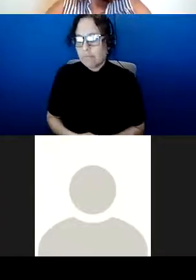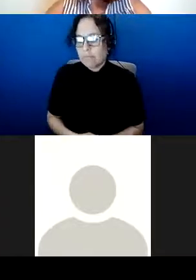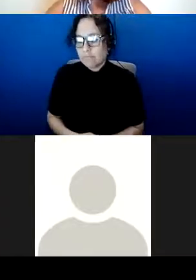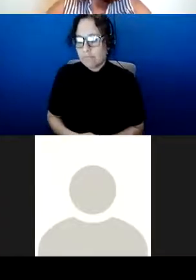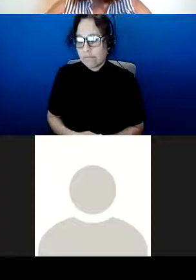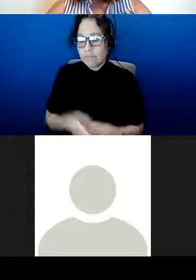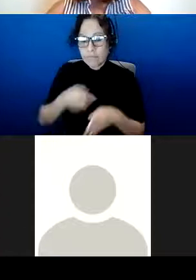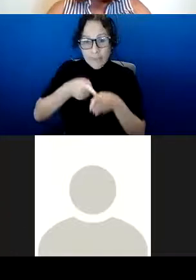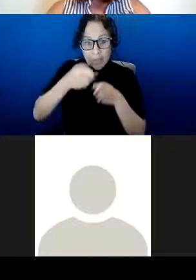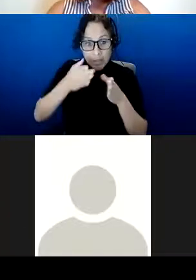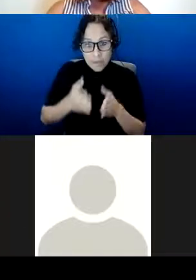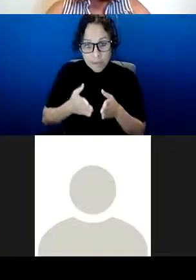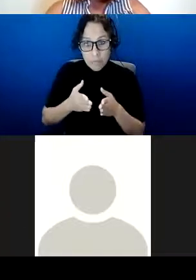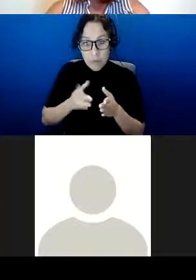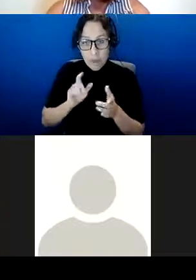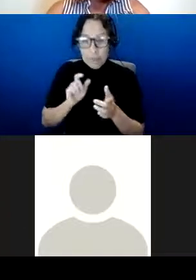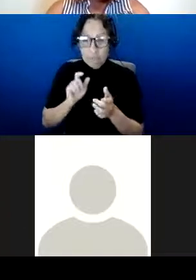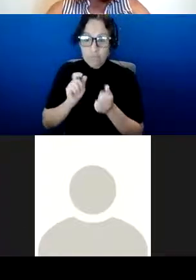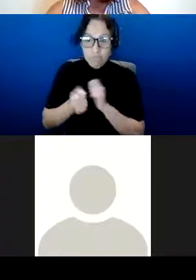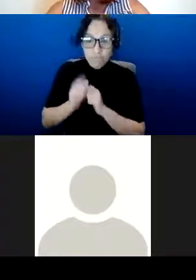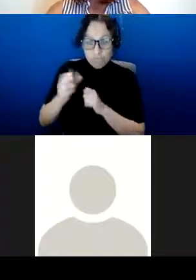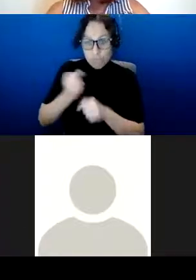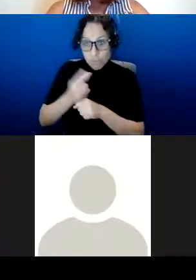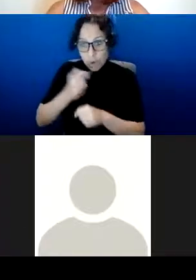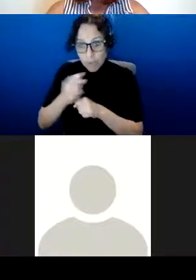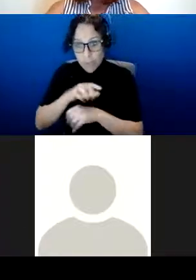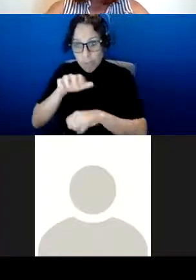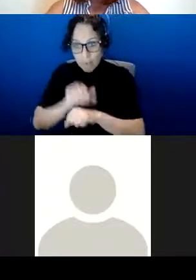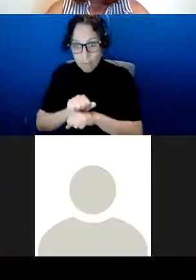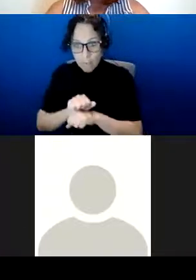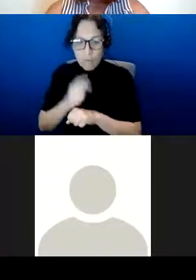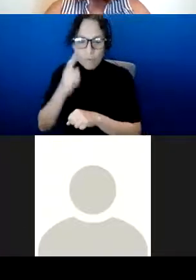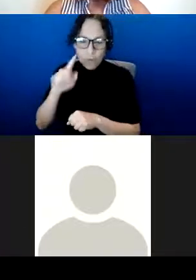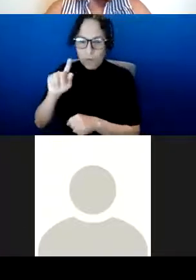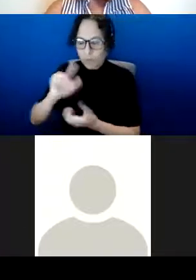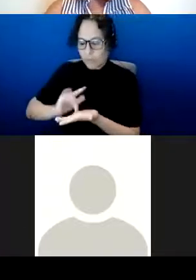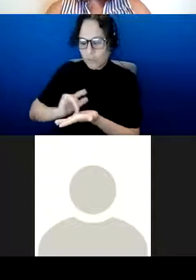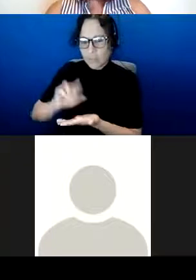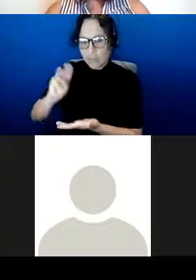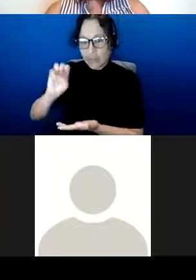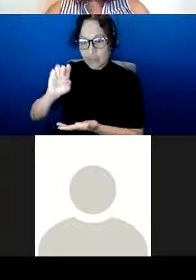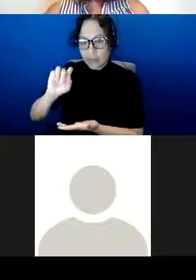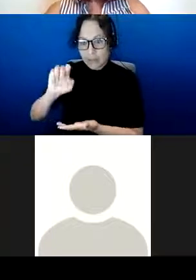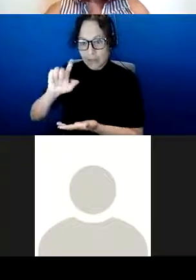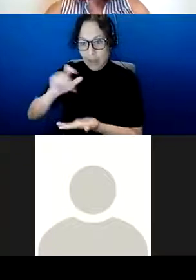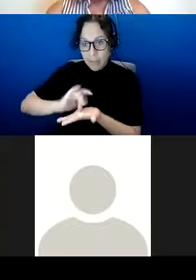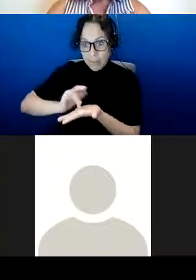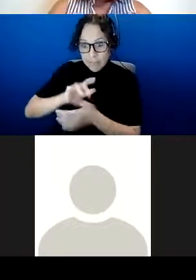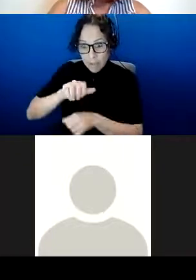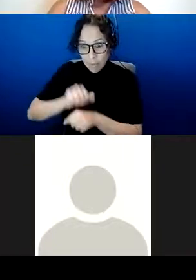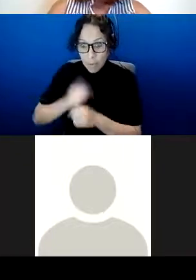Specialist changes your yearly appointment to a telemedicine appointment, for an example. They may either have phone